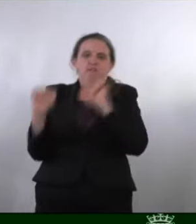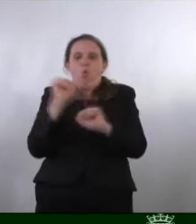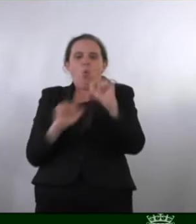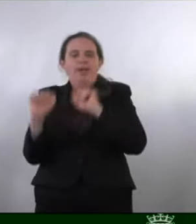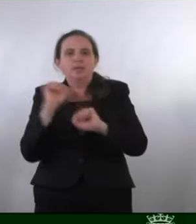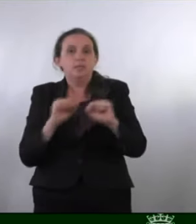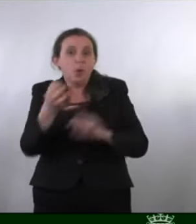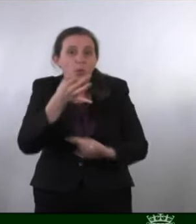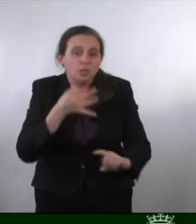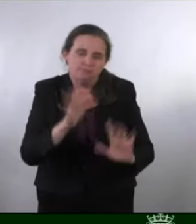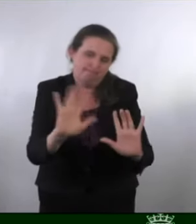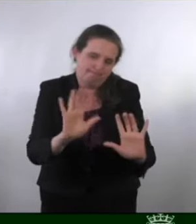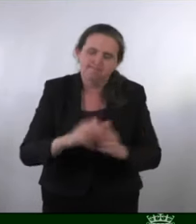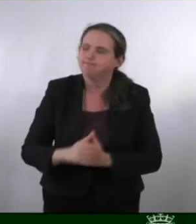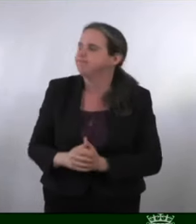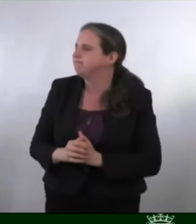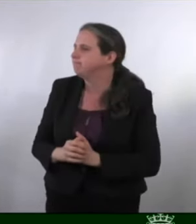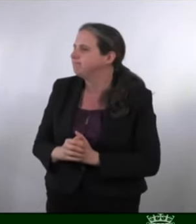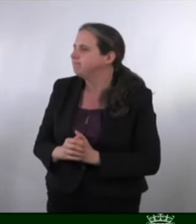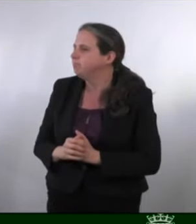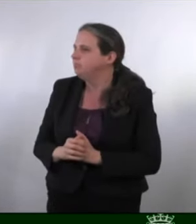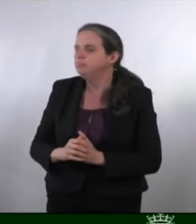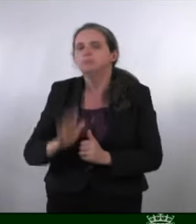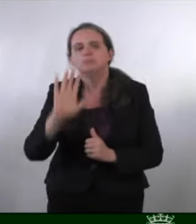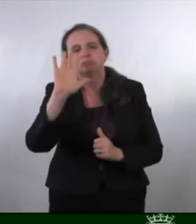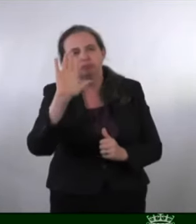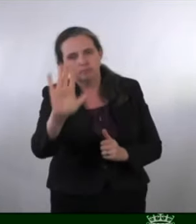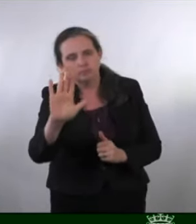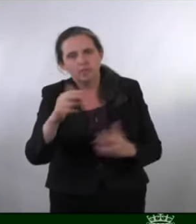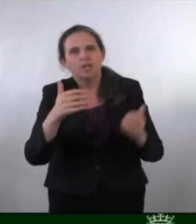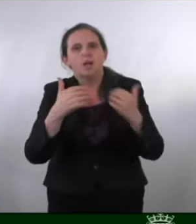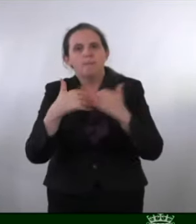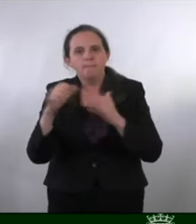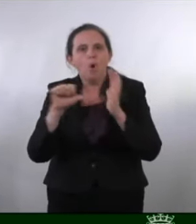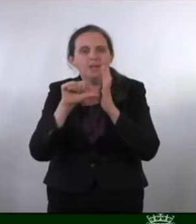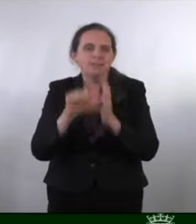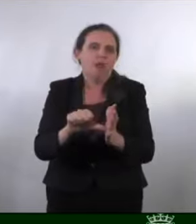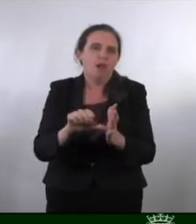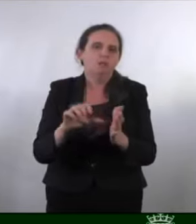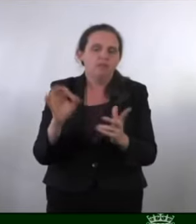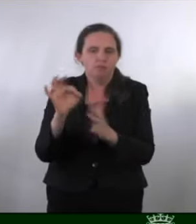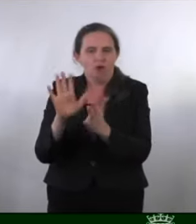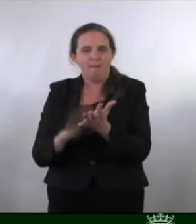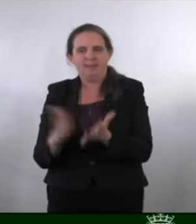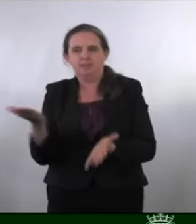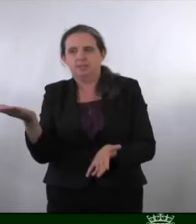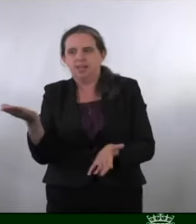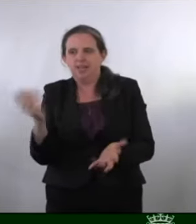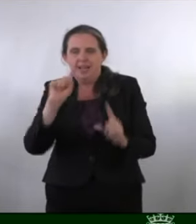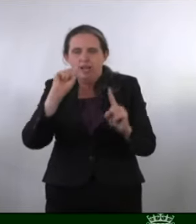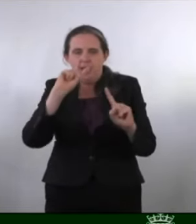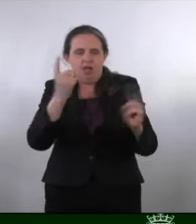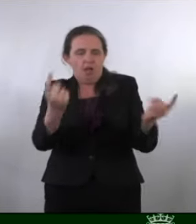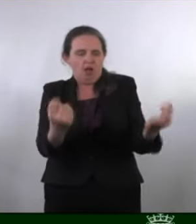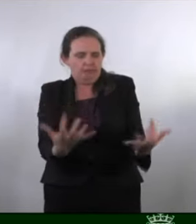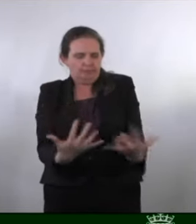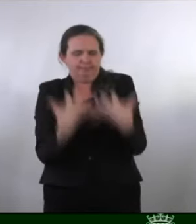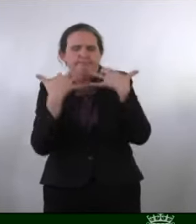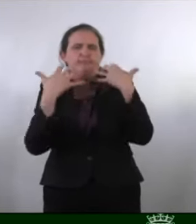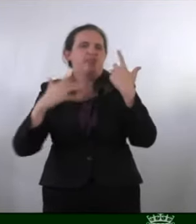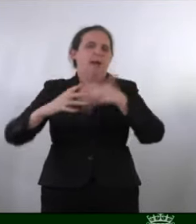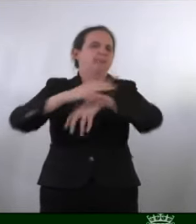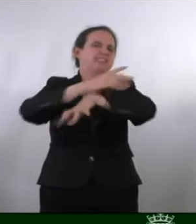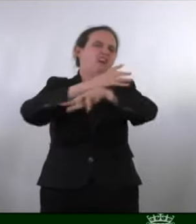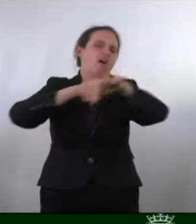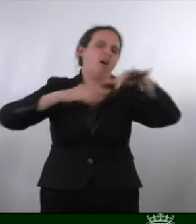you here. It is much more difficult for the Prime Minister since he can't feel the atmosphere here in